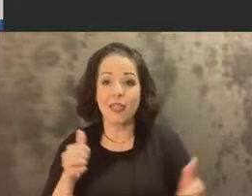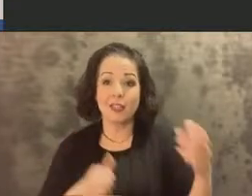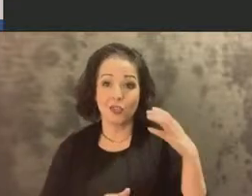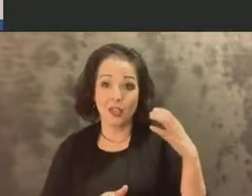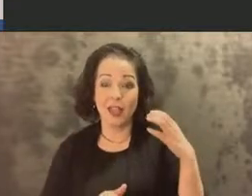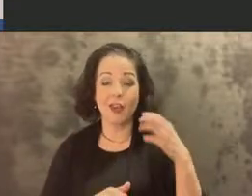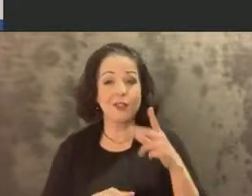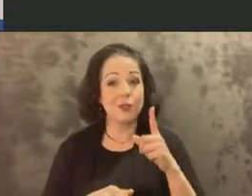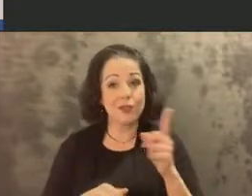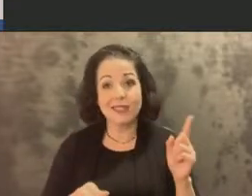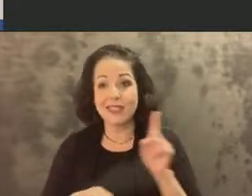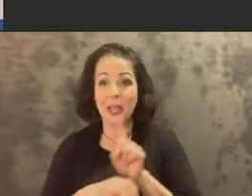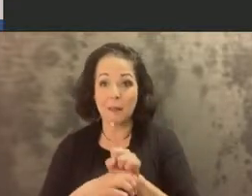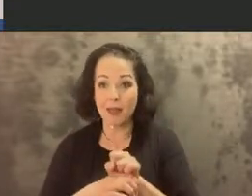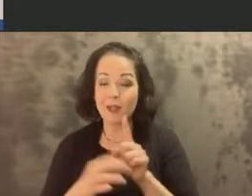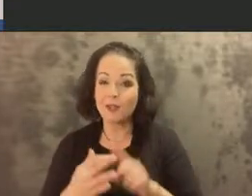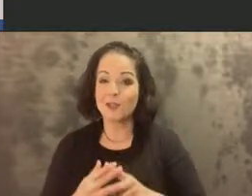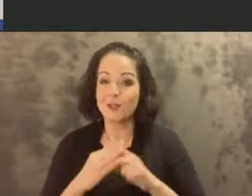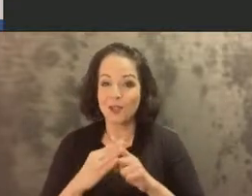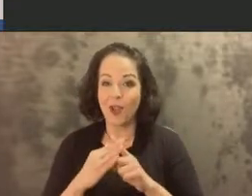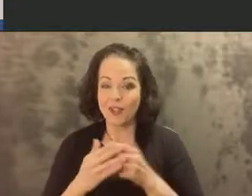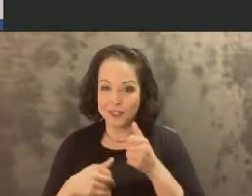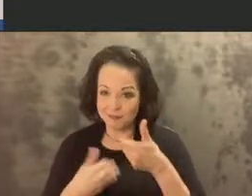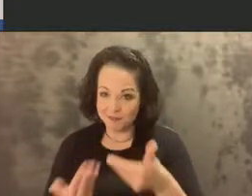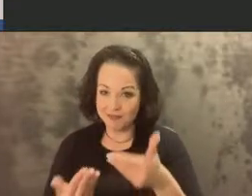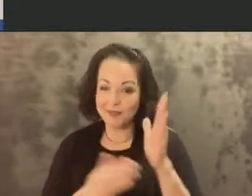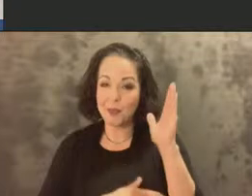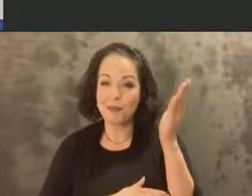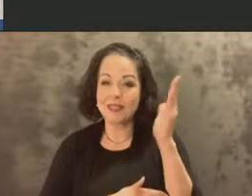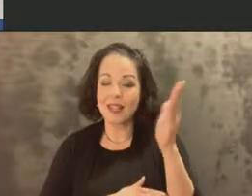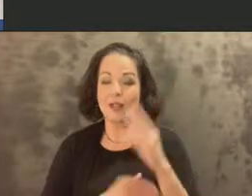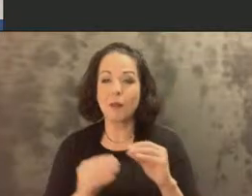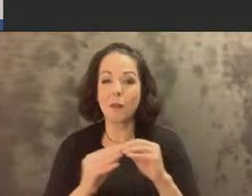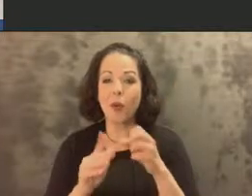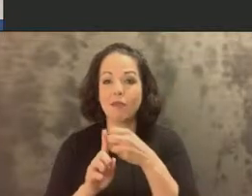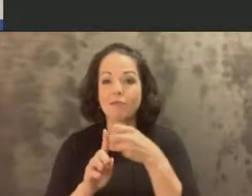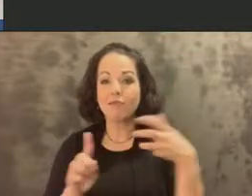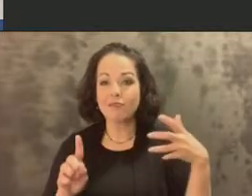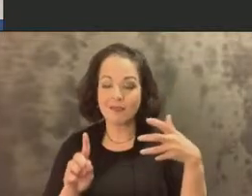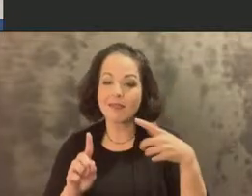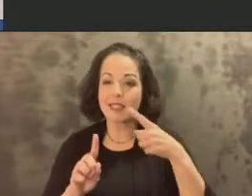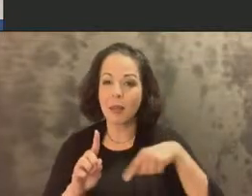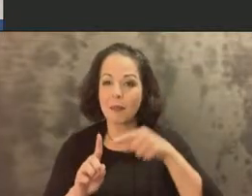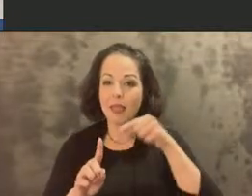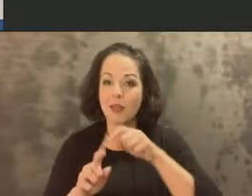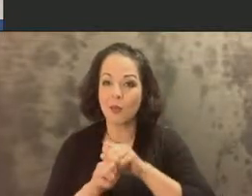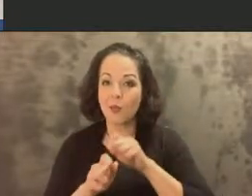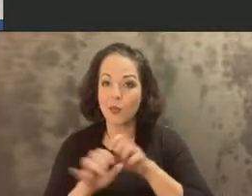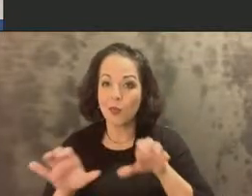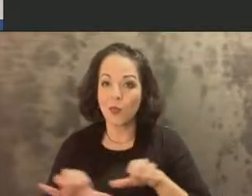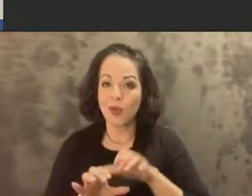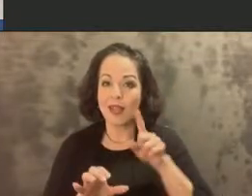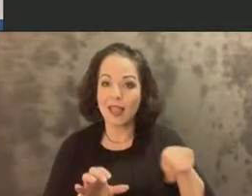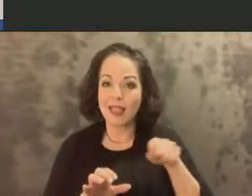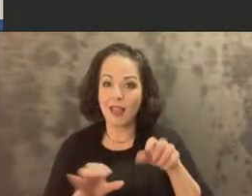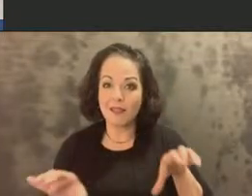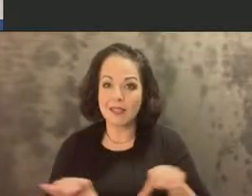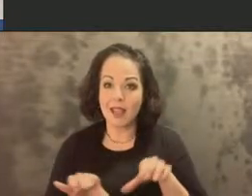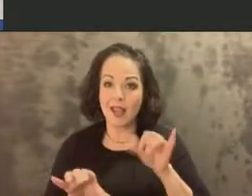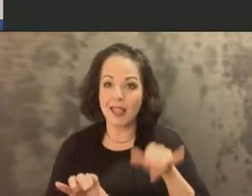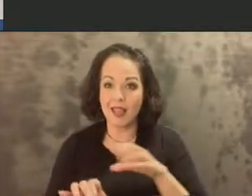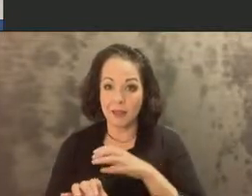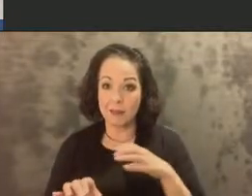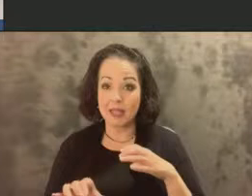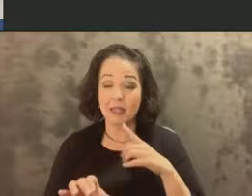step in and begin to present the more detail of the work that they have done. So I'll